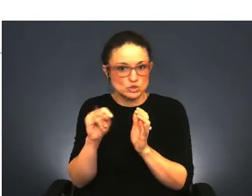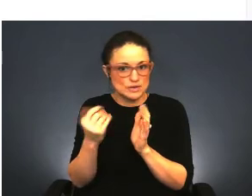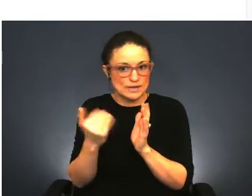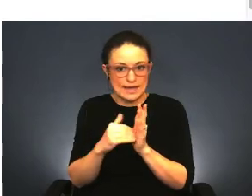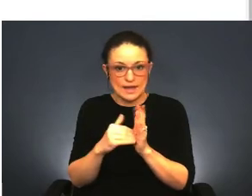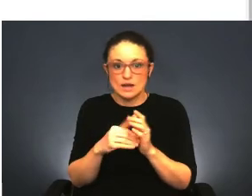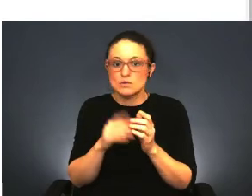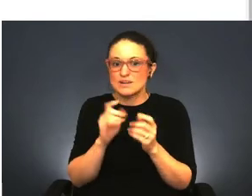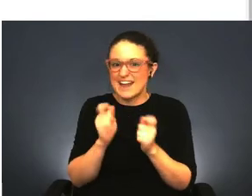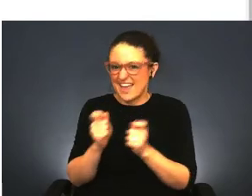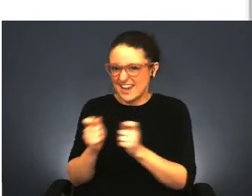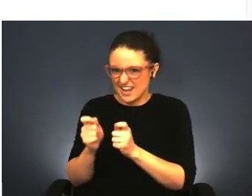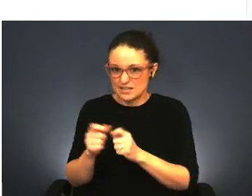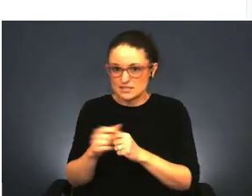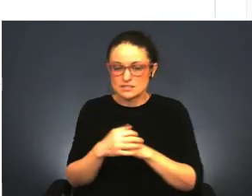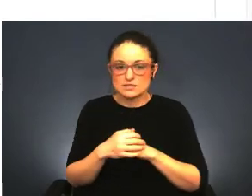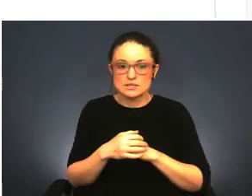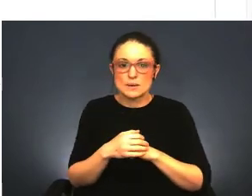that.